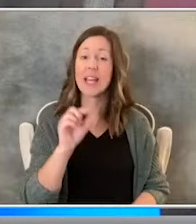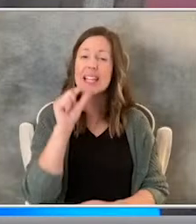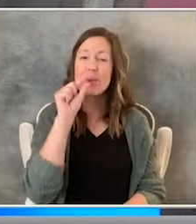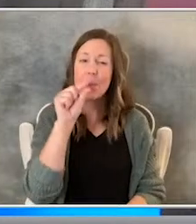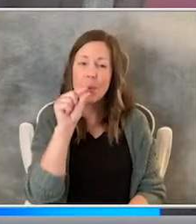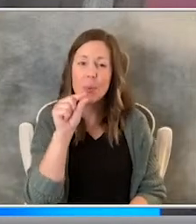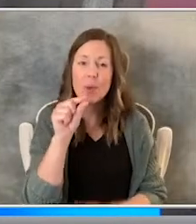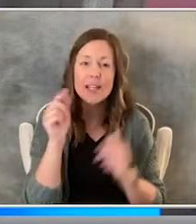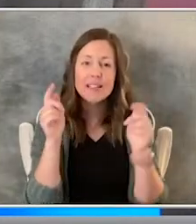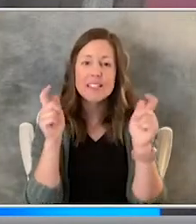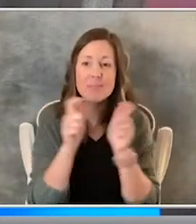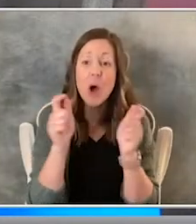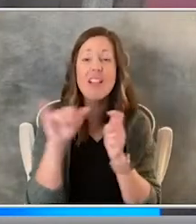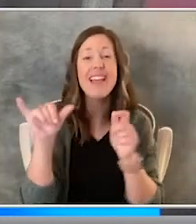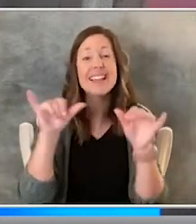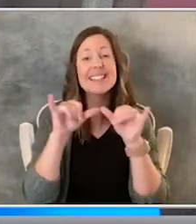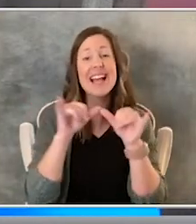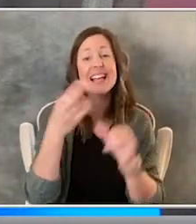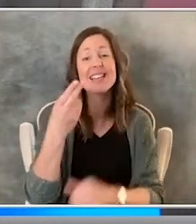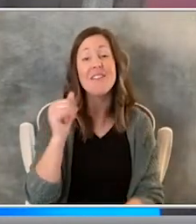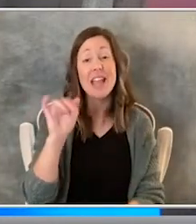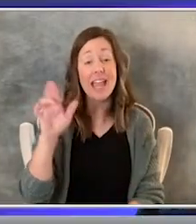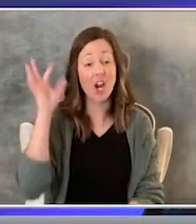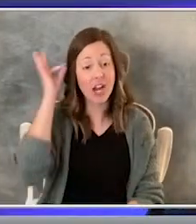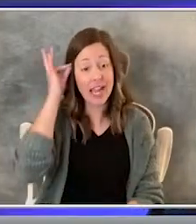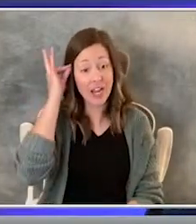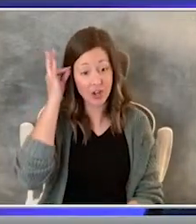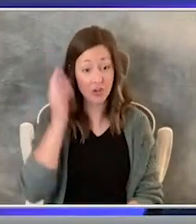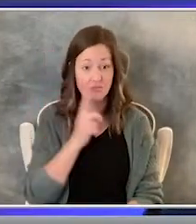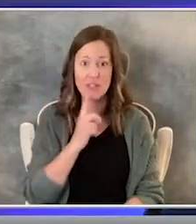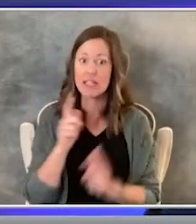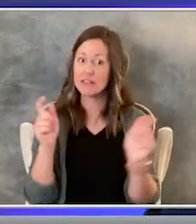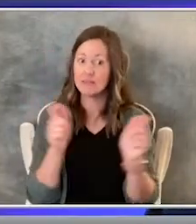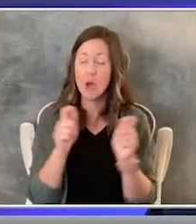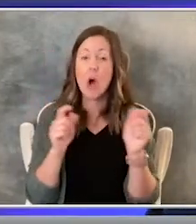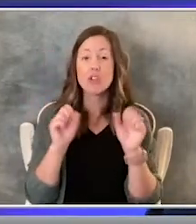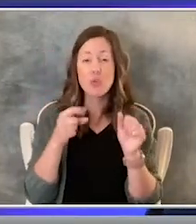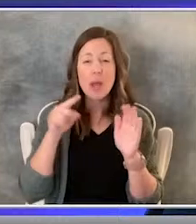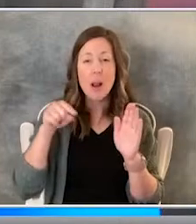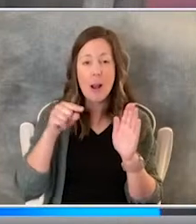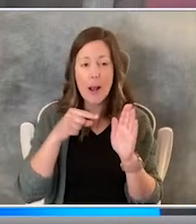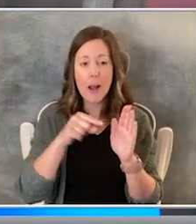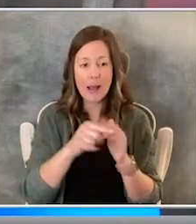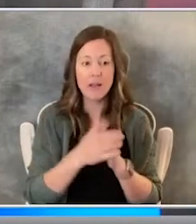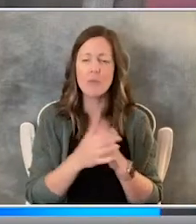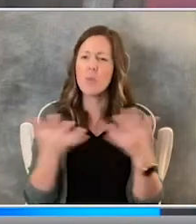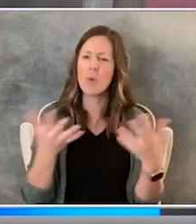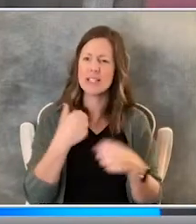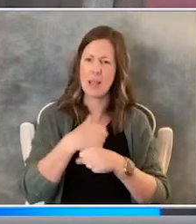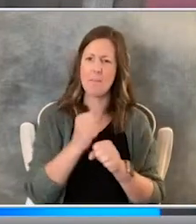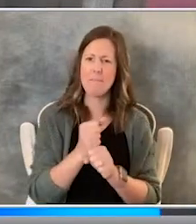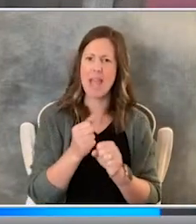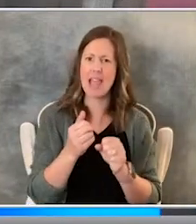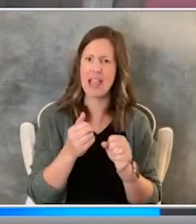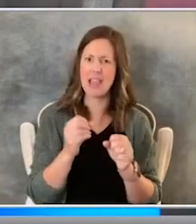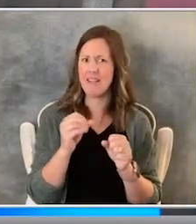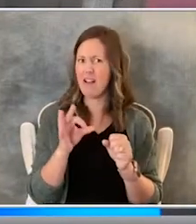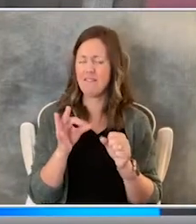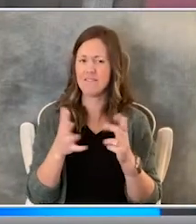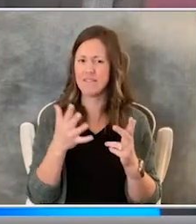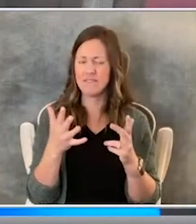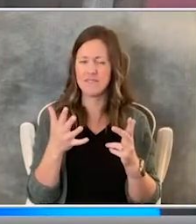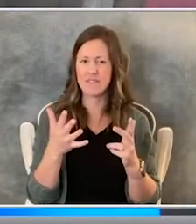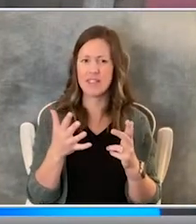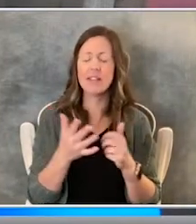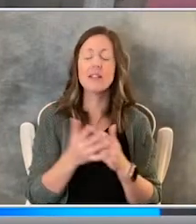knew something was off? So, yeah, you know, I teach the students to trust your spidey sense. You